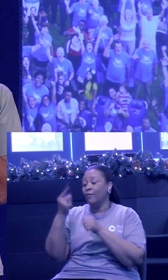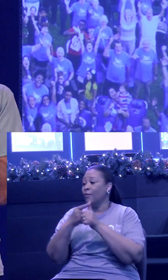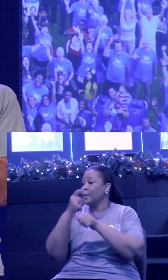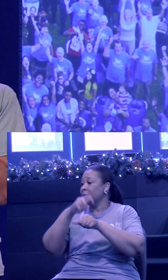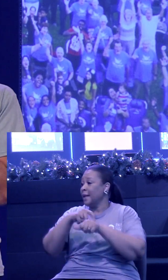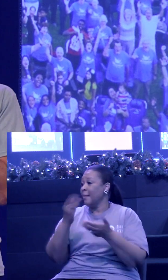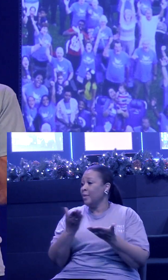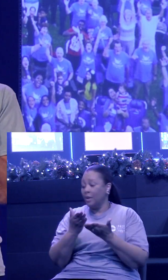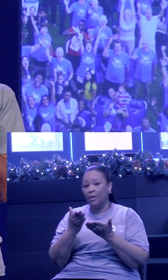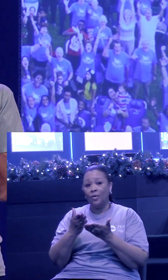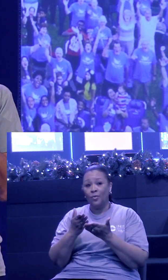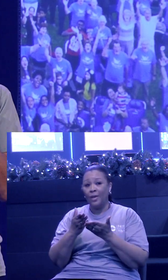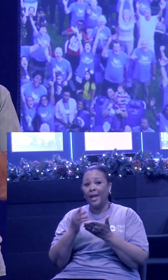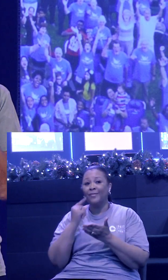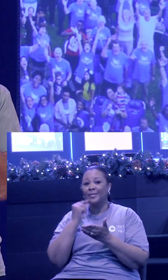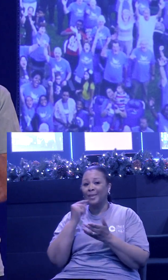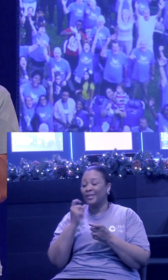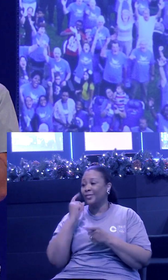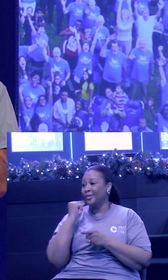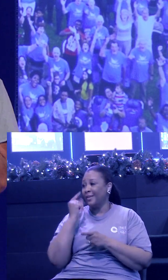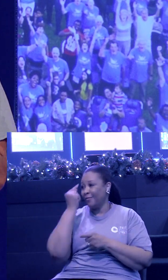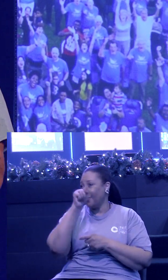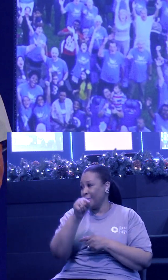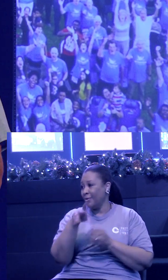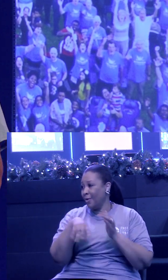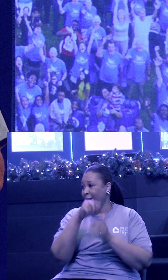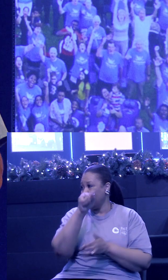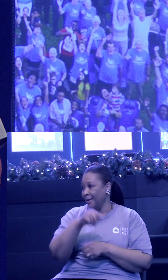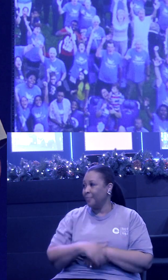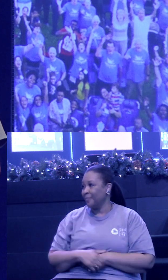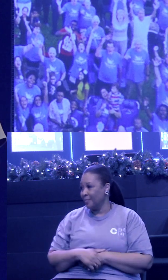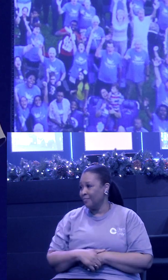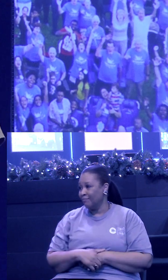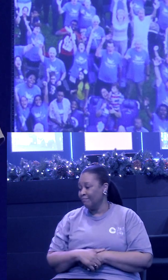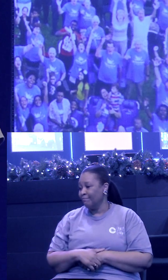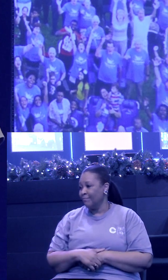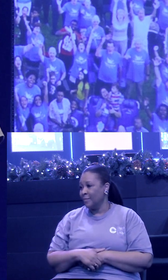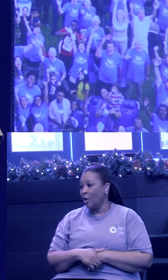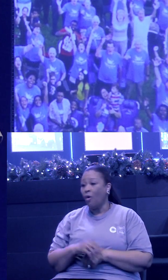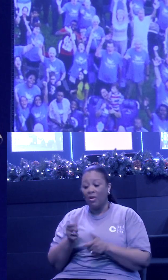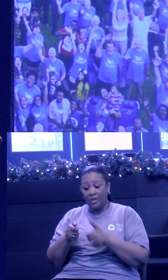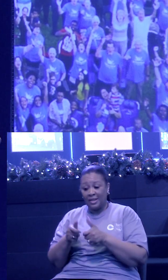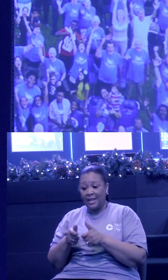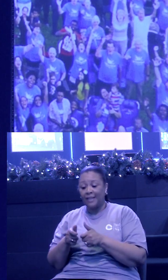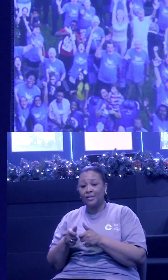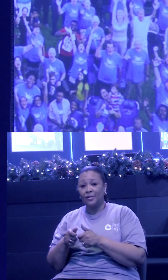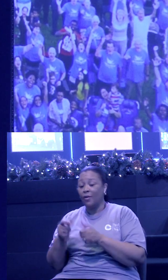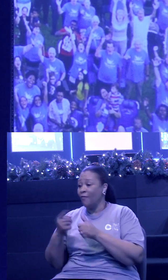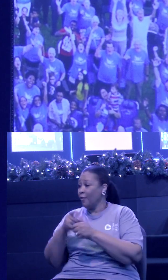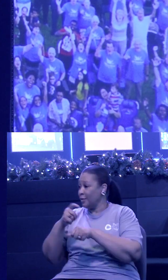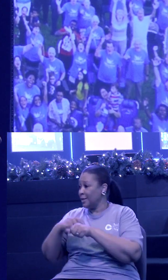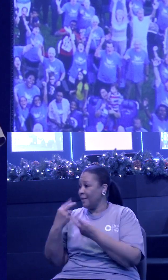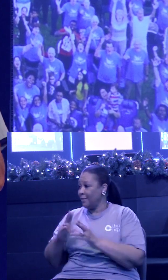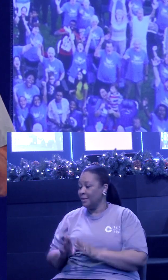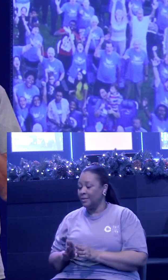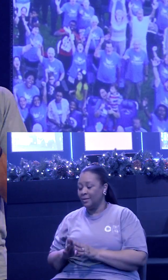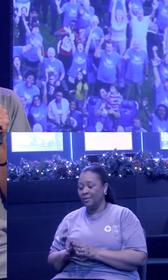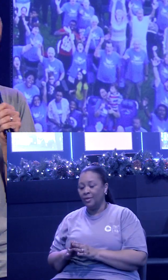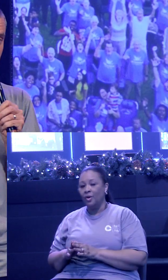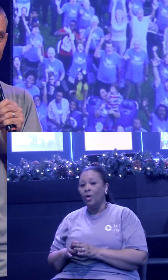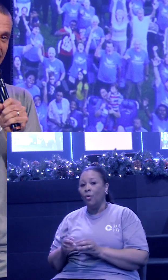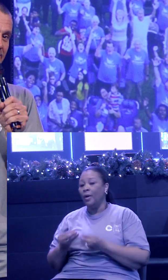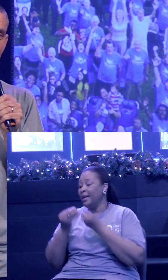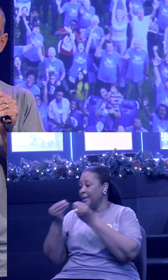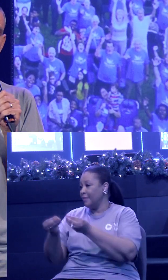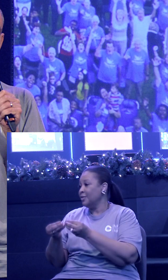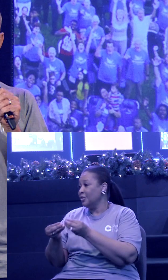as you exit. We got a special gift for you. If you're watching online, text this number. First-time guests. All right, we'll get that gift out to